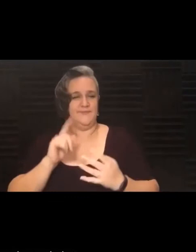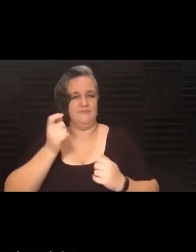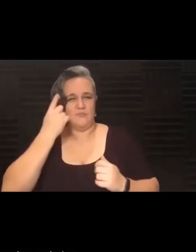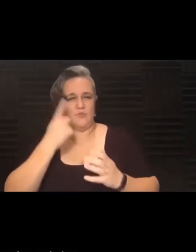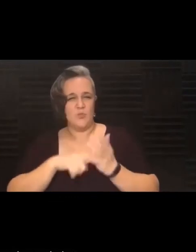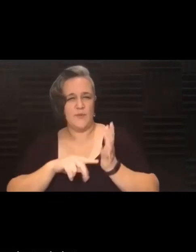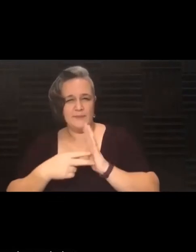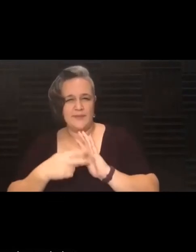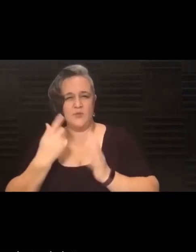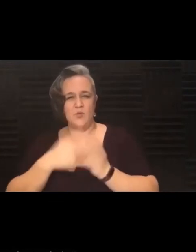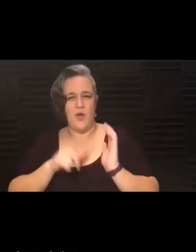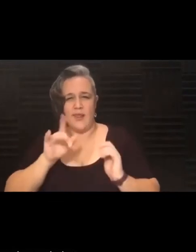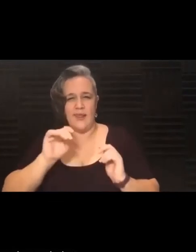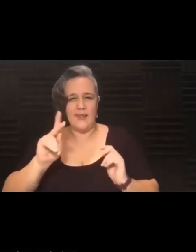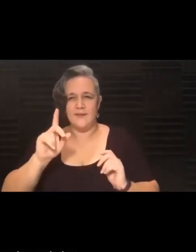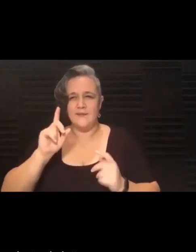to do.